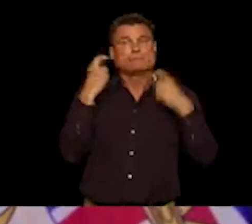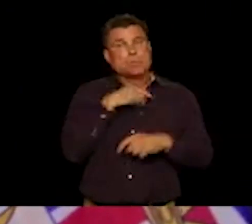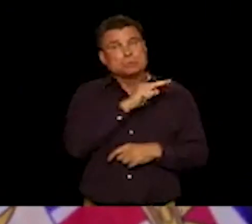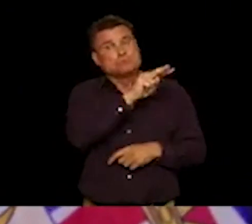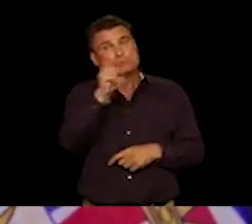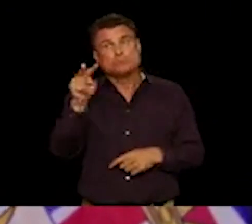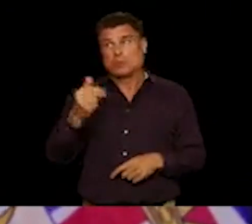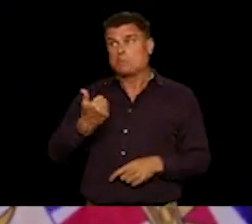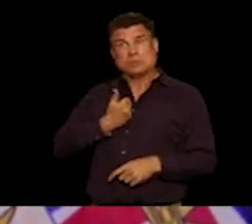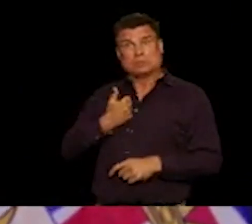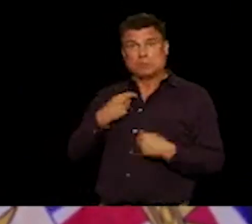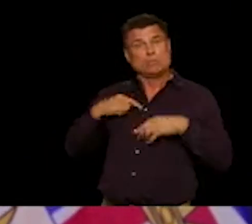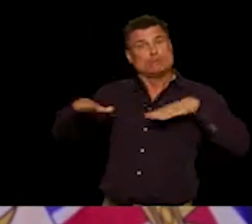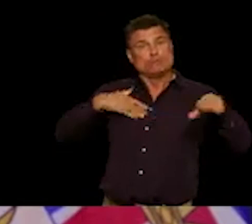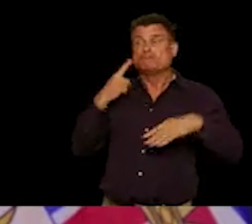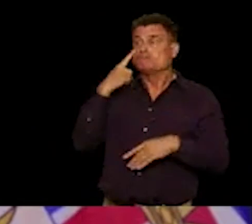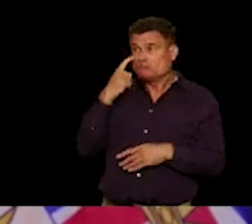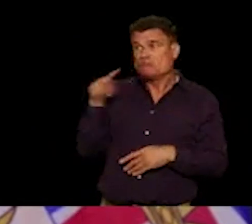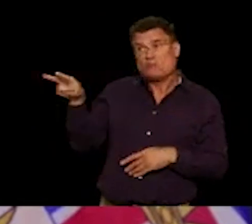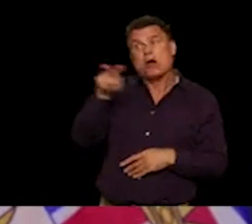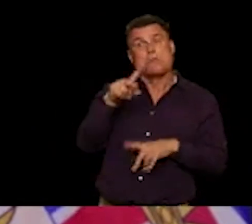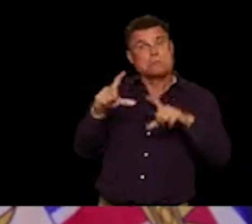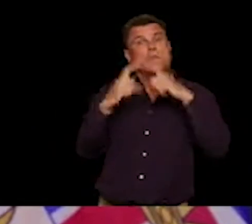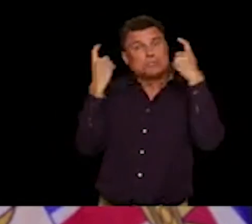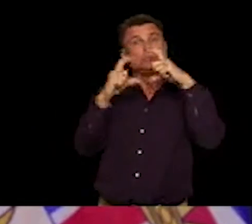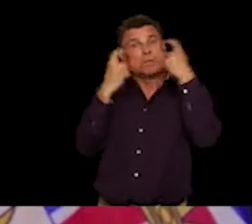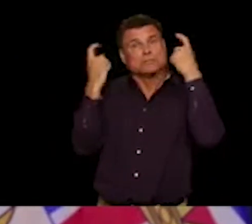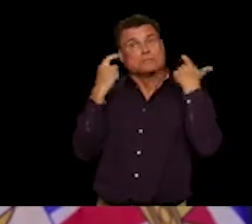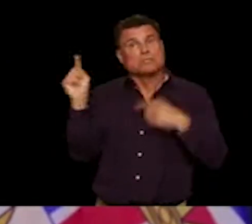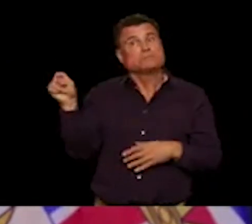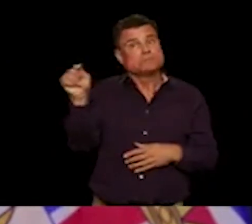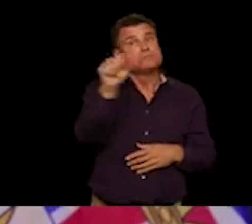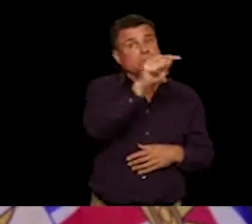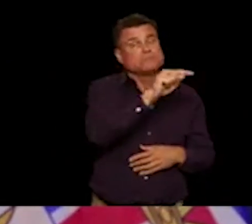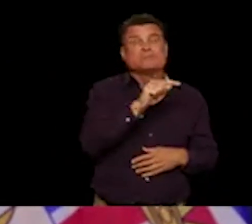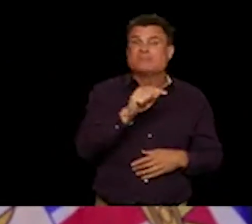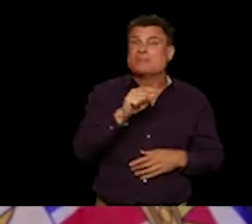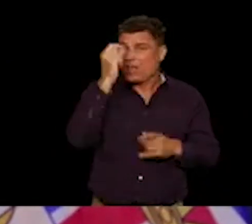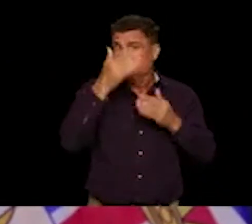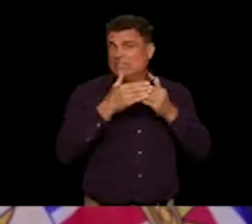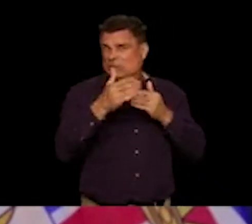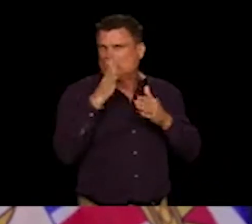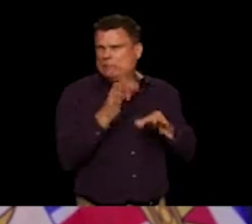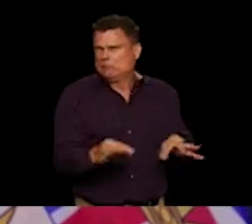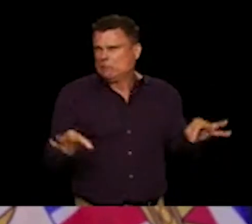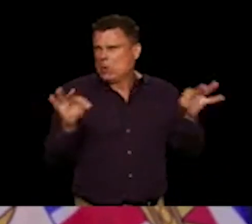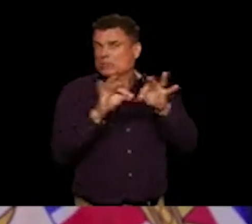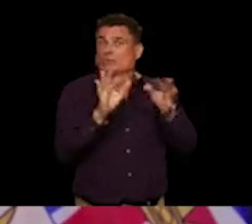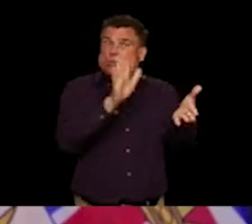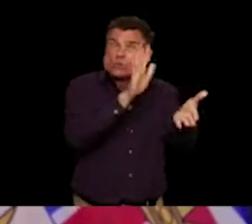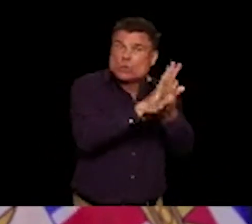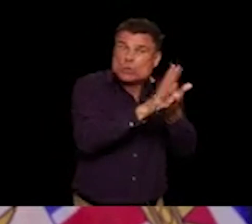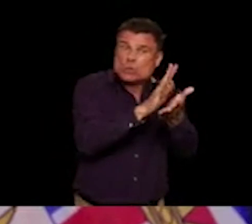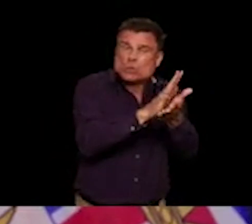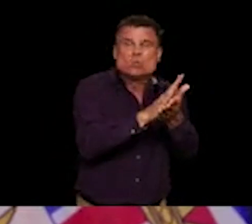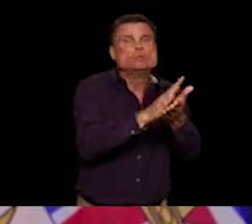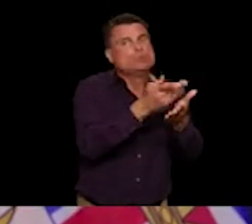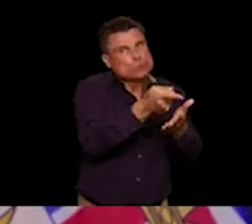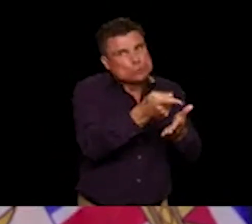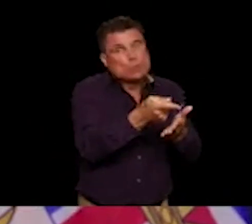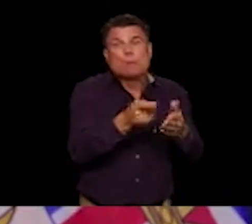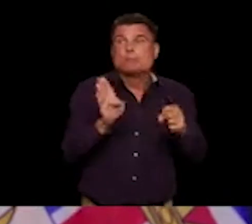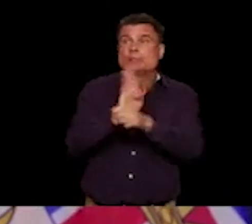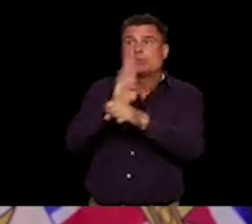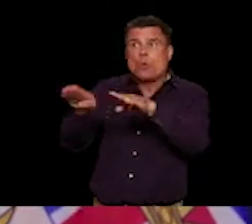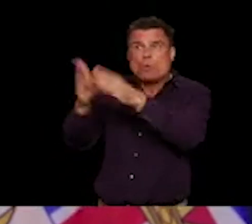it myself. And as we progress and open up more, it's going to become important. I don't